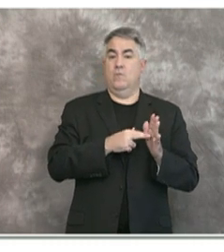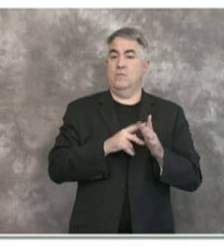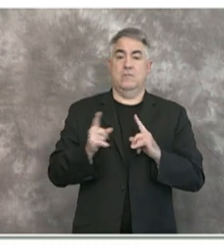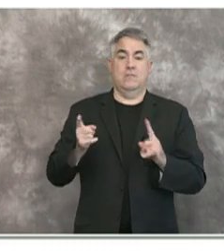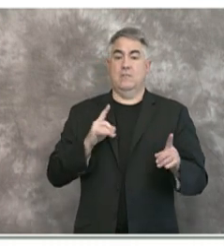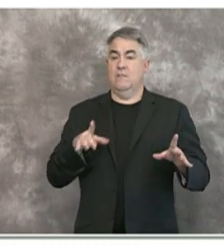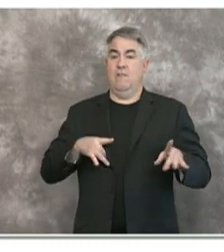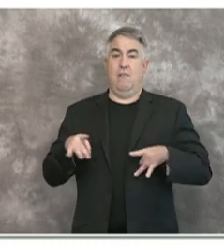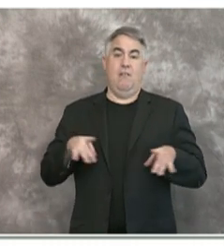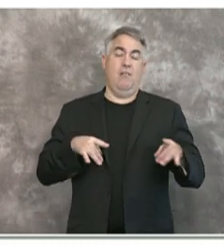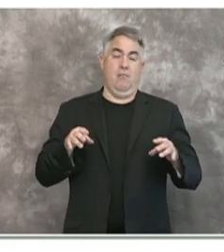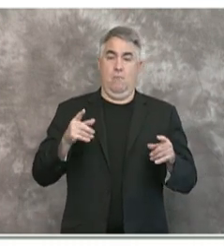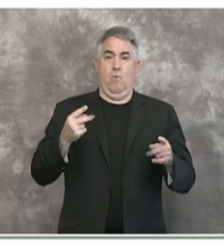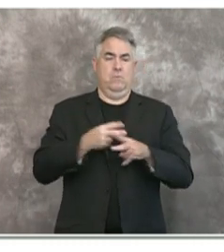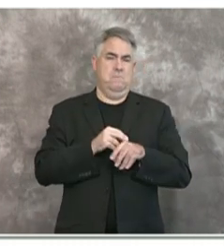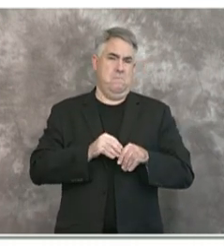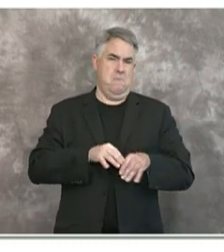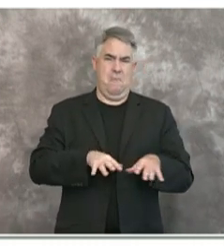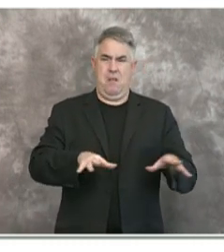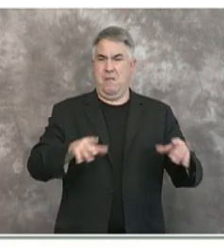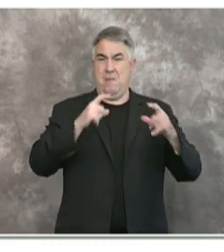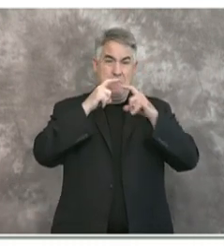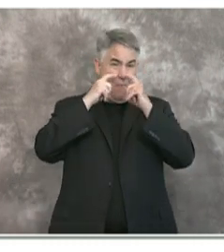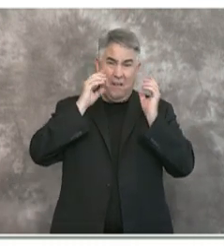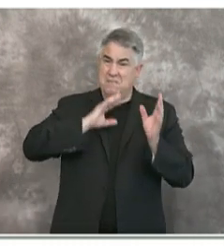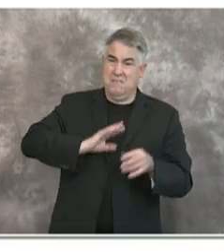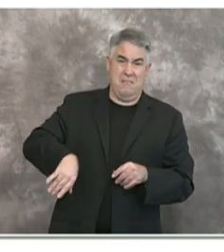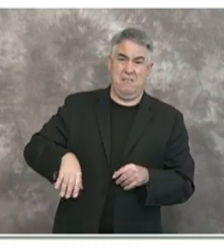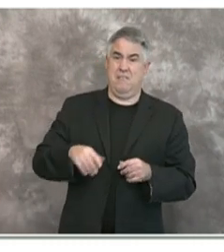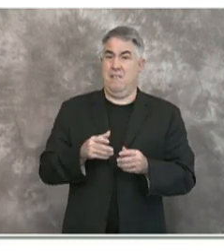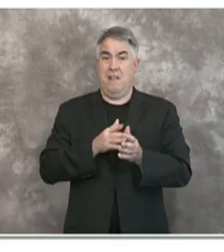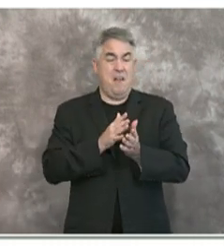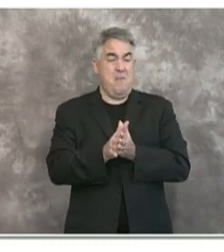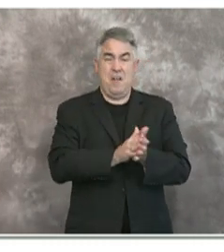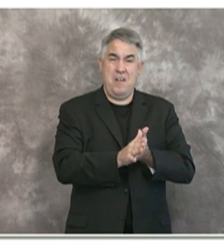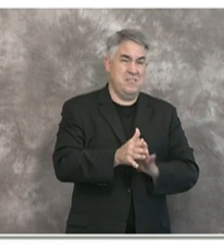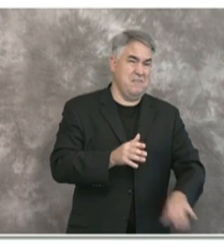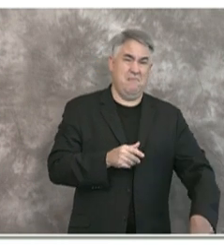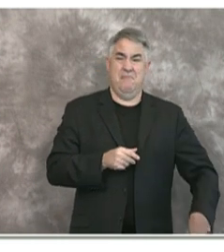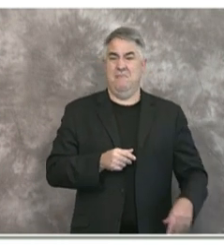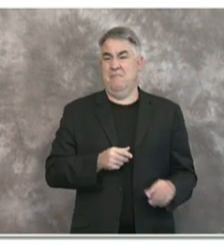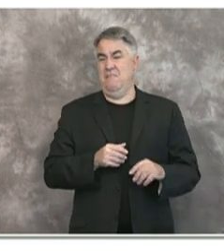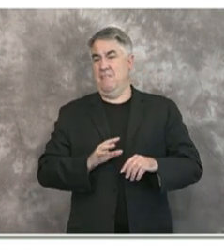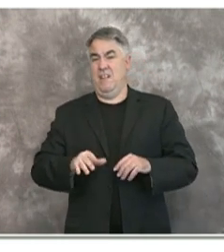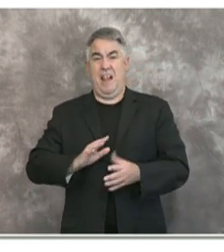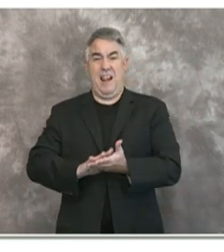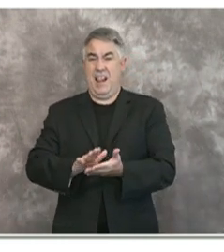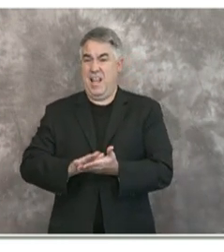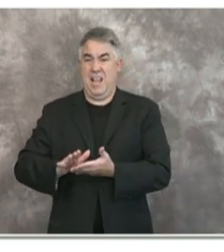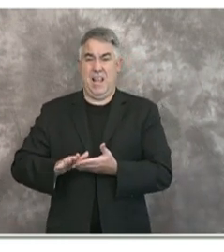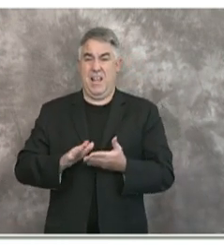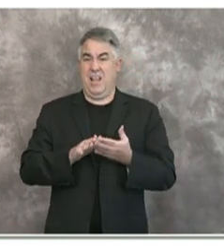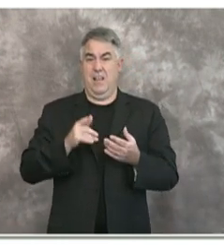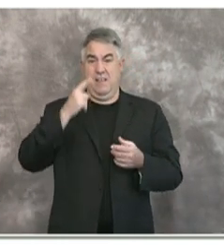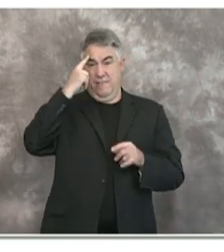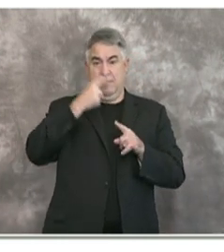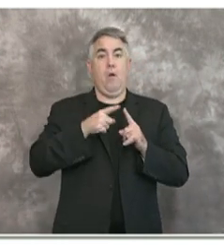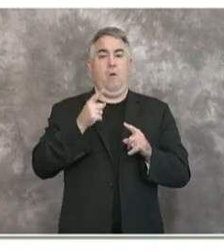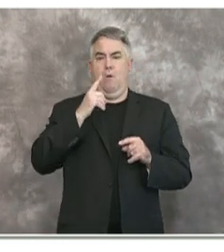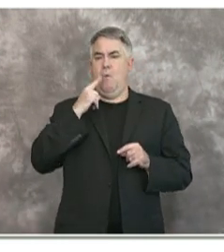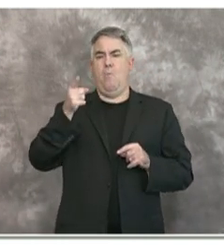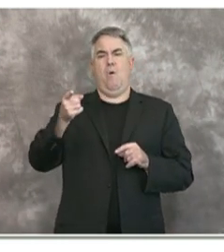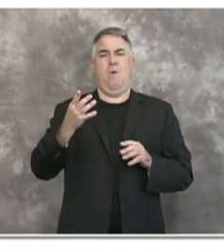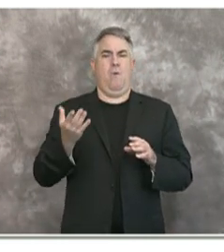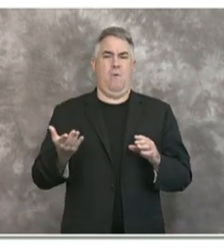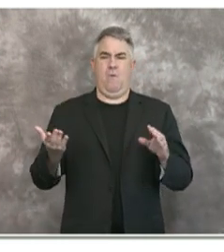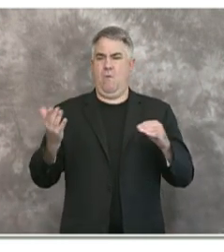social distancing, mask coverings, hygiene and sanitation, and the screenings, the numbers could peak